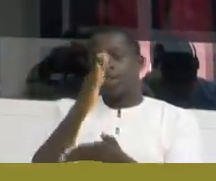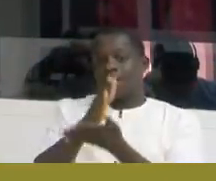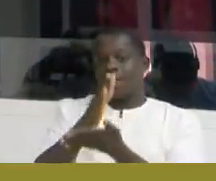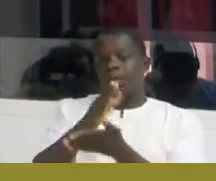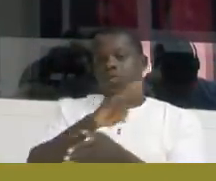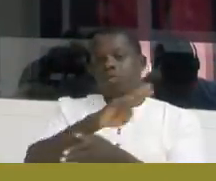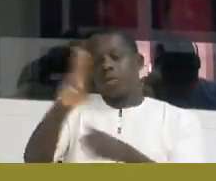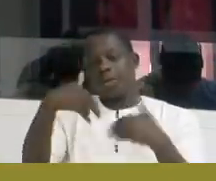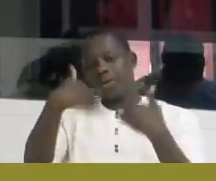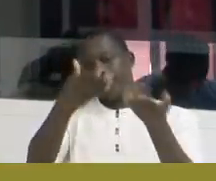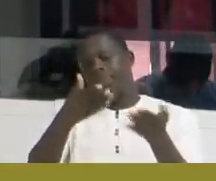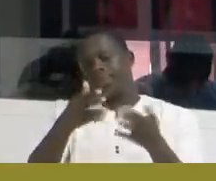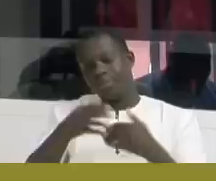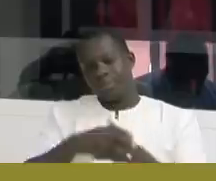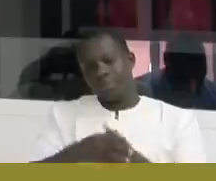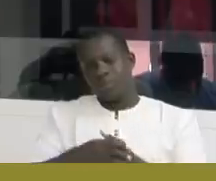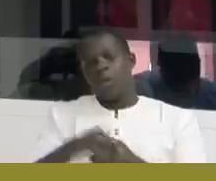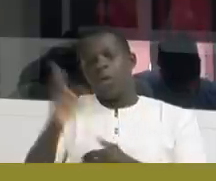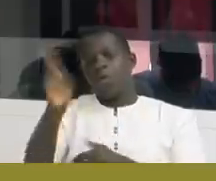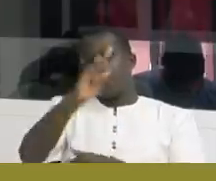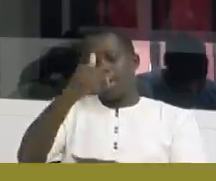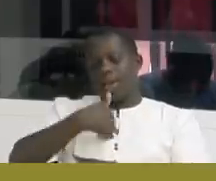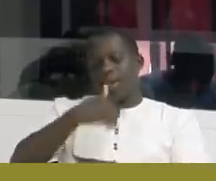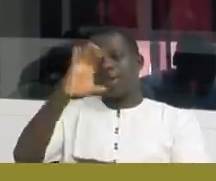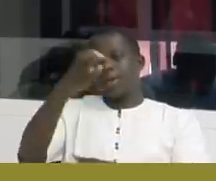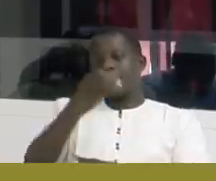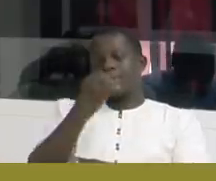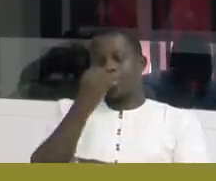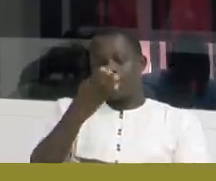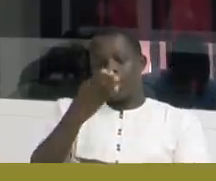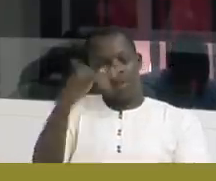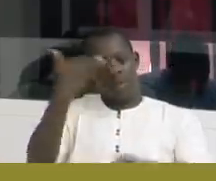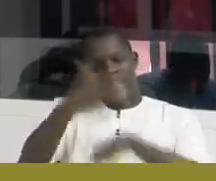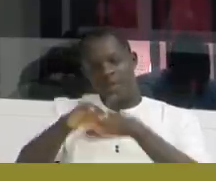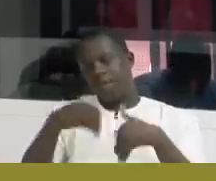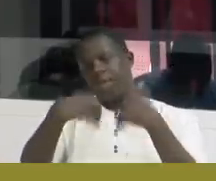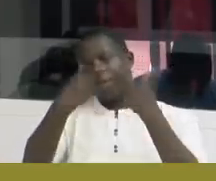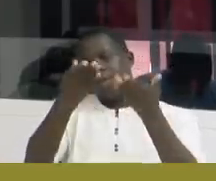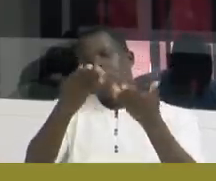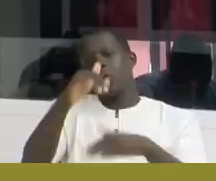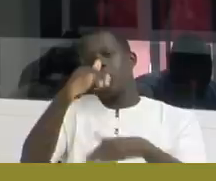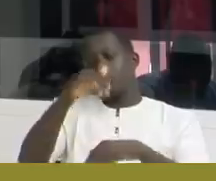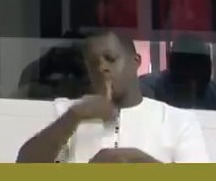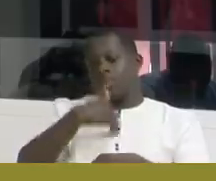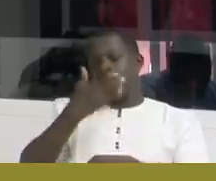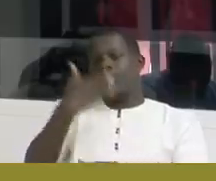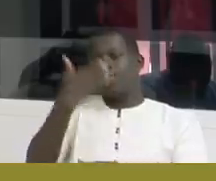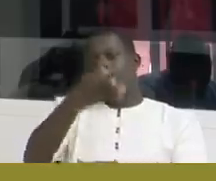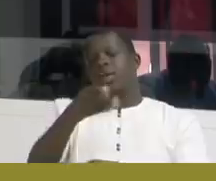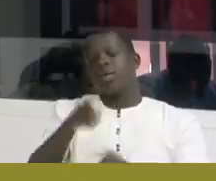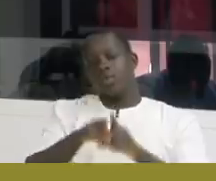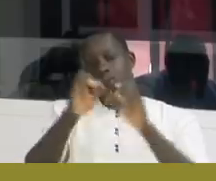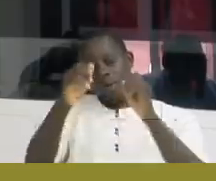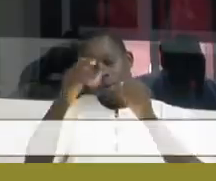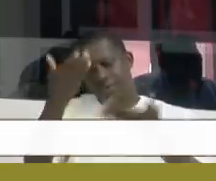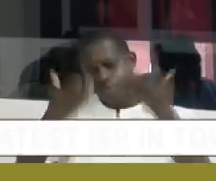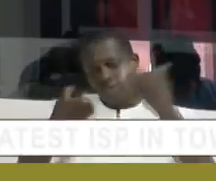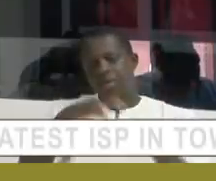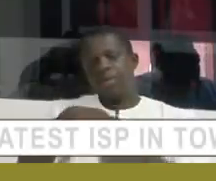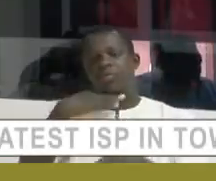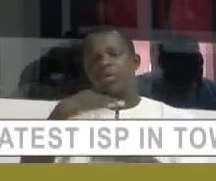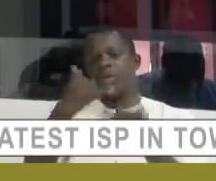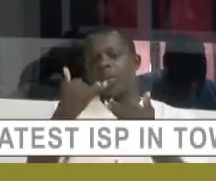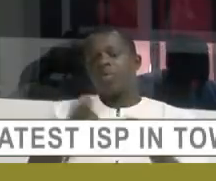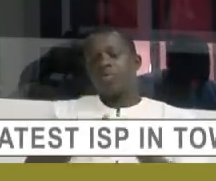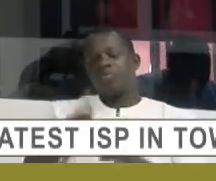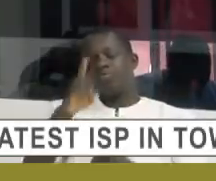was not given. What I can say, I'm certain it was not given in my presence. Fair enough. Yeah. Let's proceed. He went